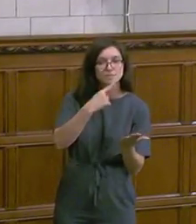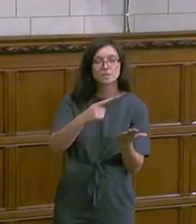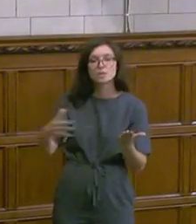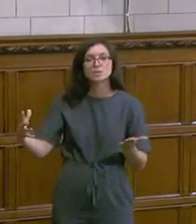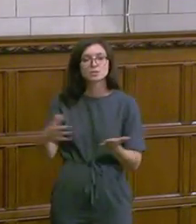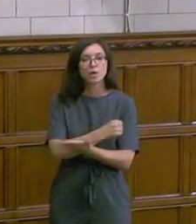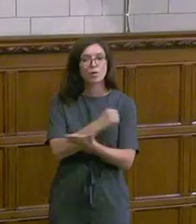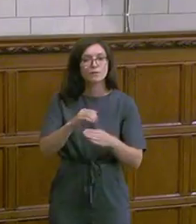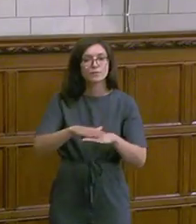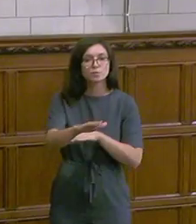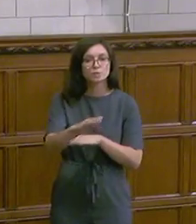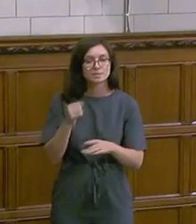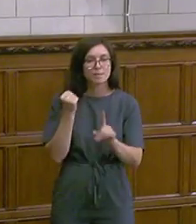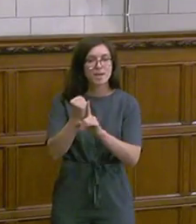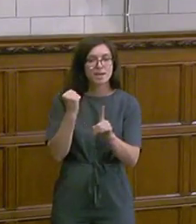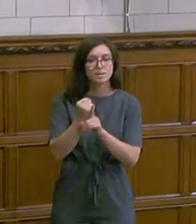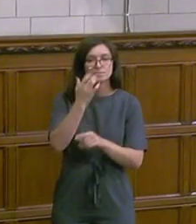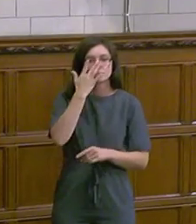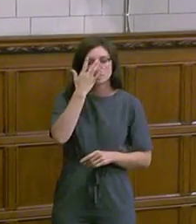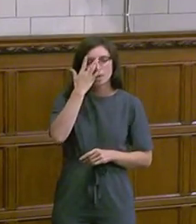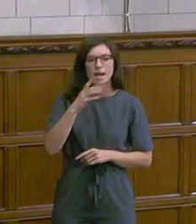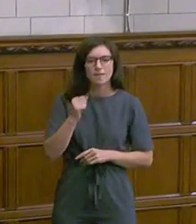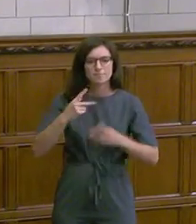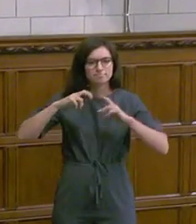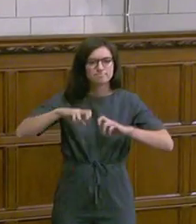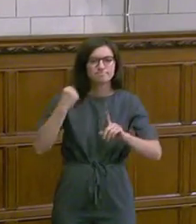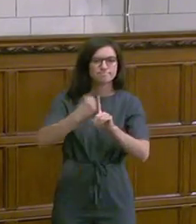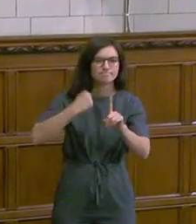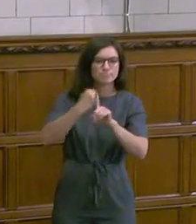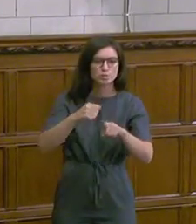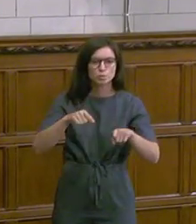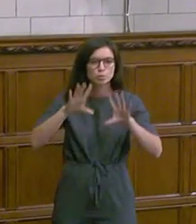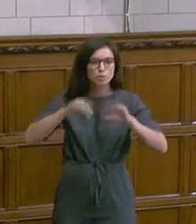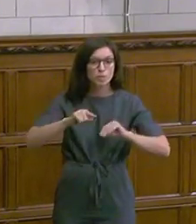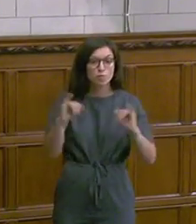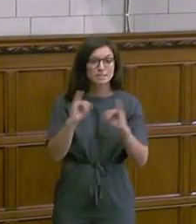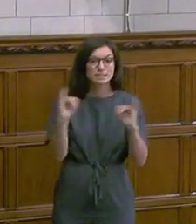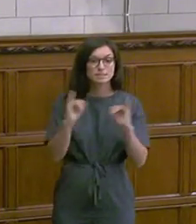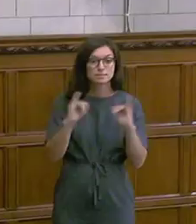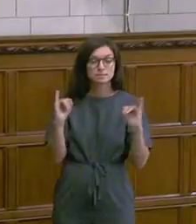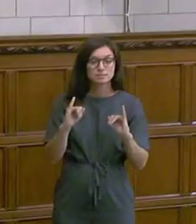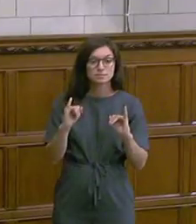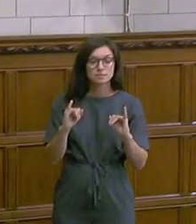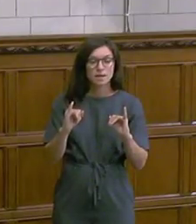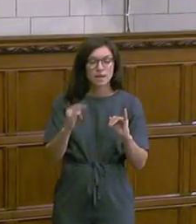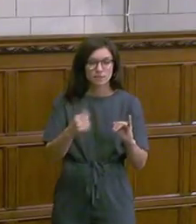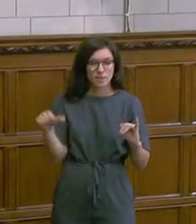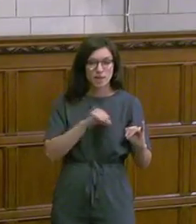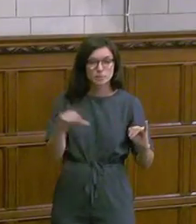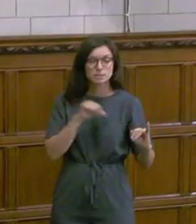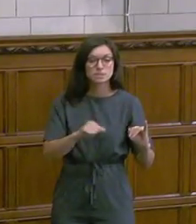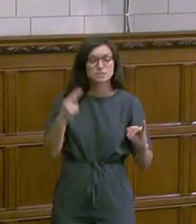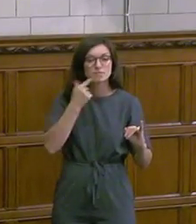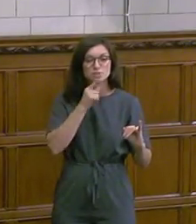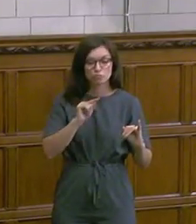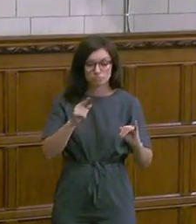is calling on the government to step in and tackle this growing crisis. These cuts are putting the education of thousands of deaf children at risk,